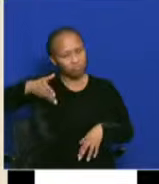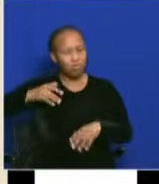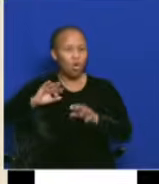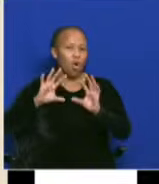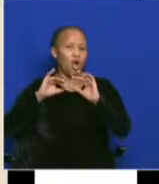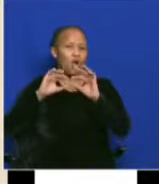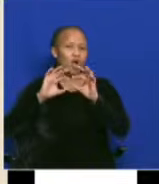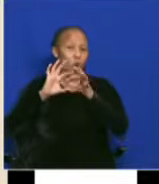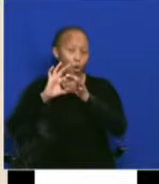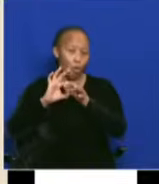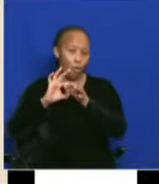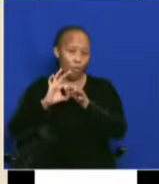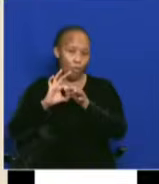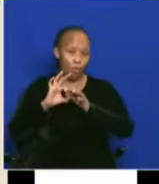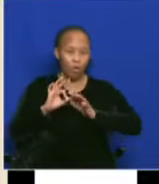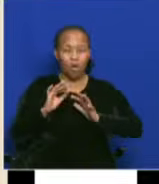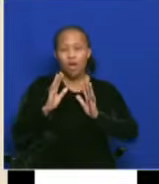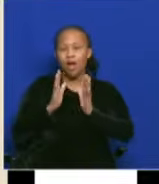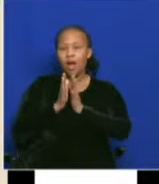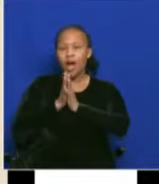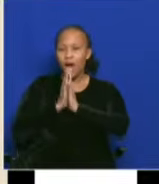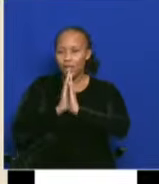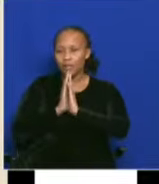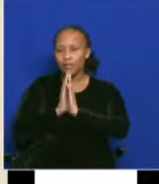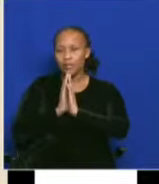speak to Mr. Sayed.